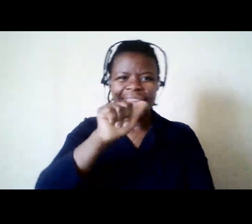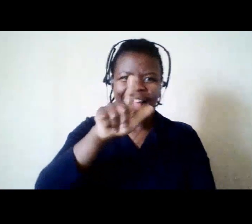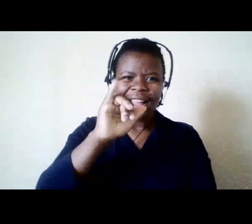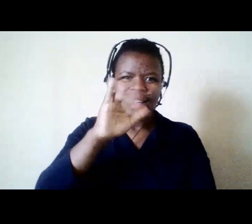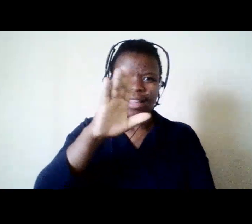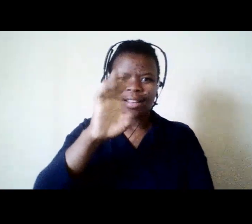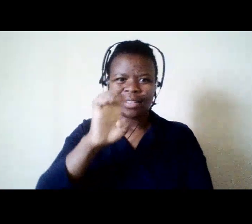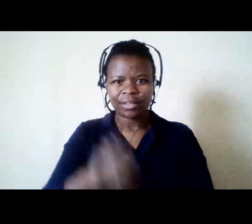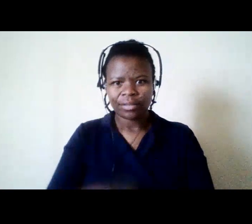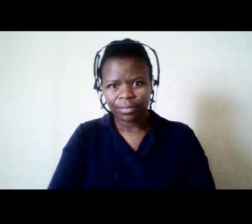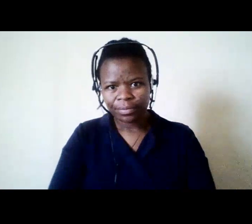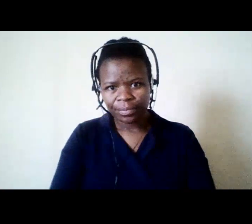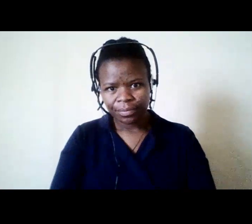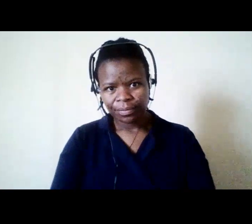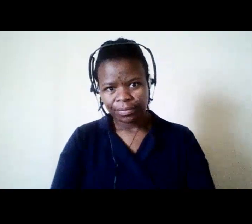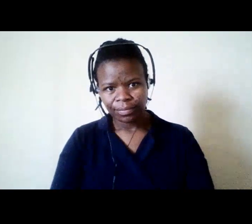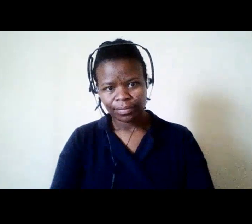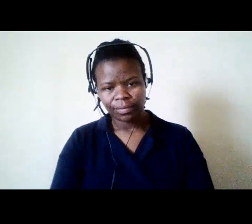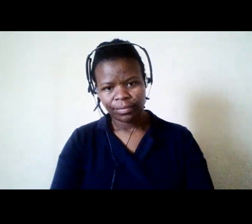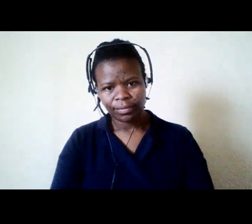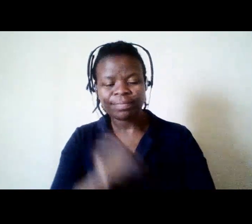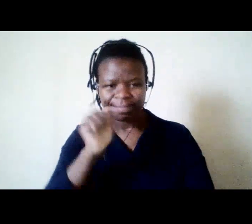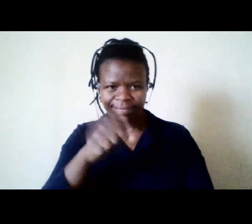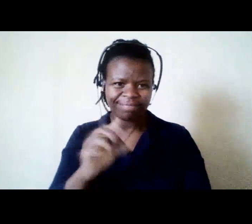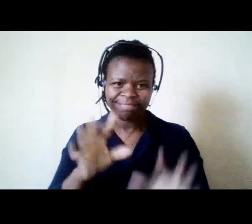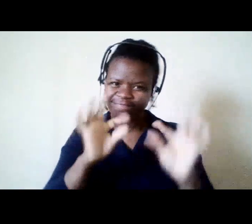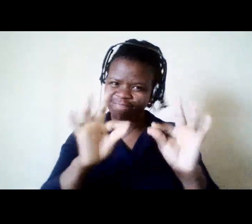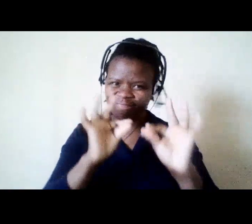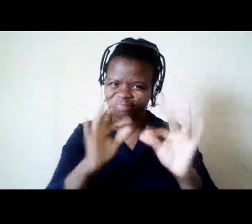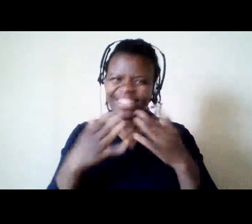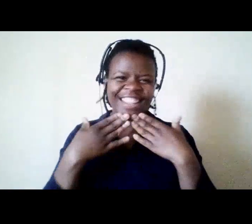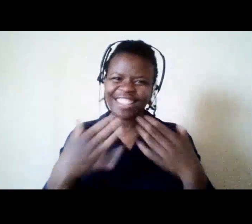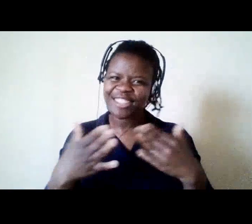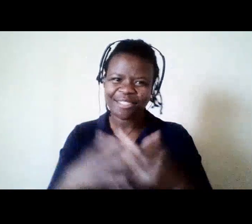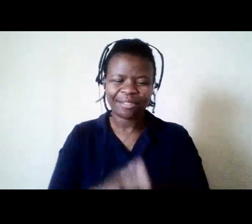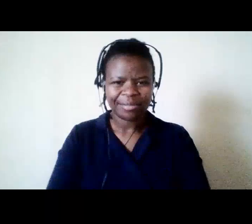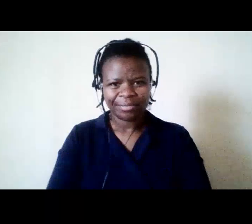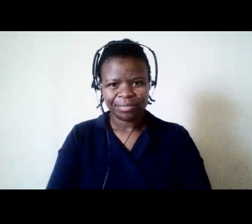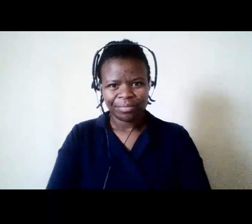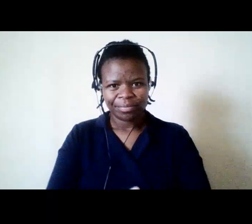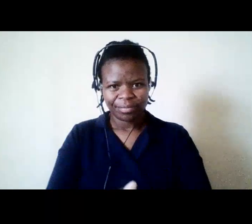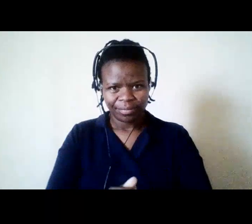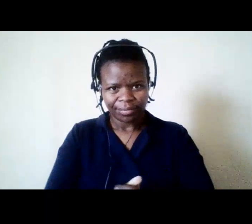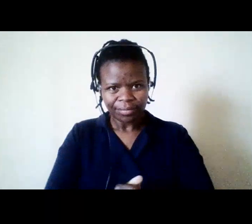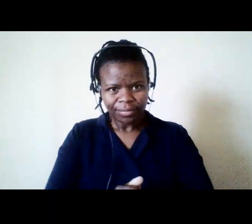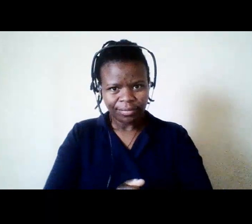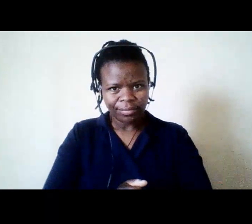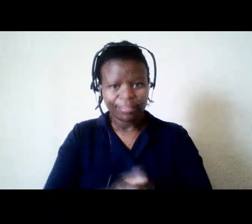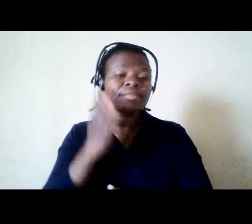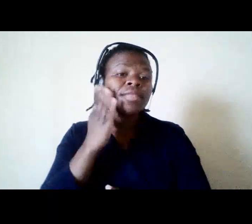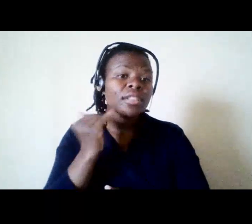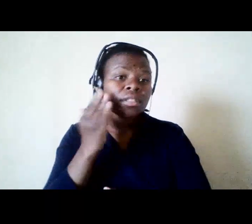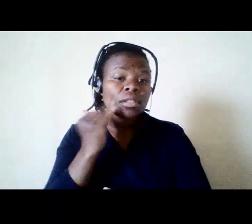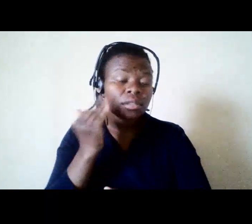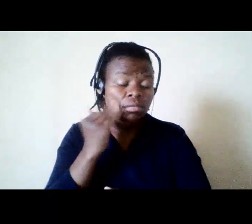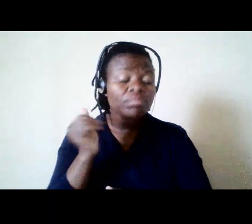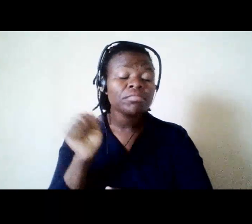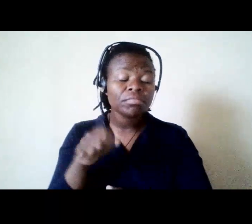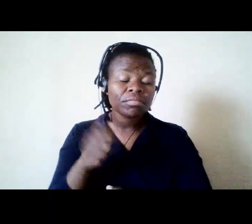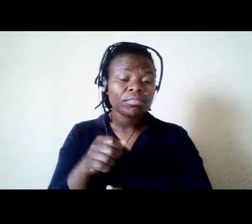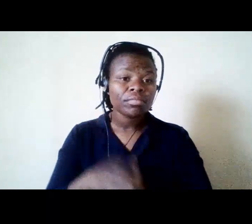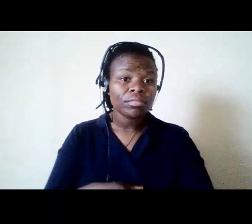Yeah, it is okay. Thank you. So- Thank you. So Alice, Chantal is pointing you, we did